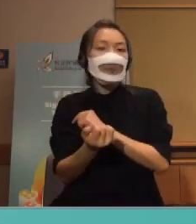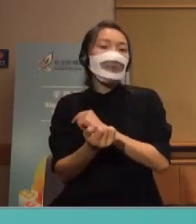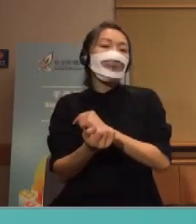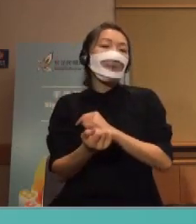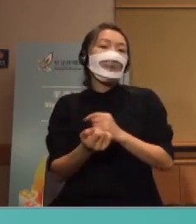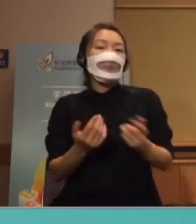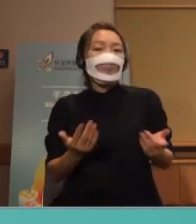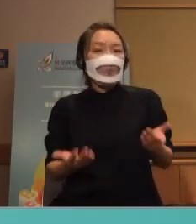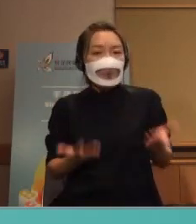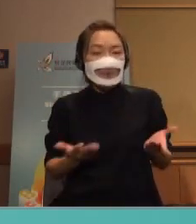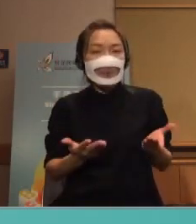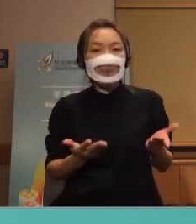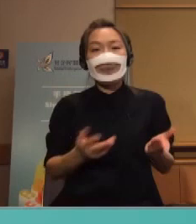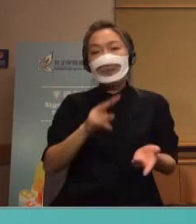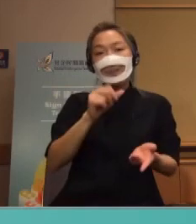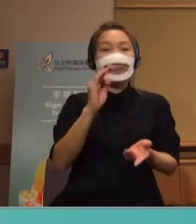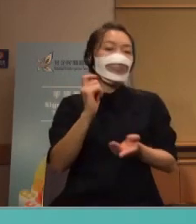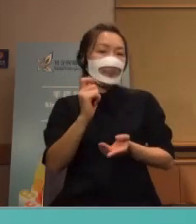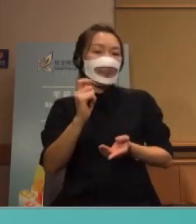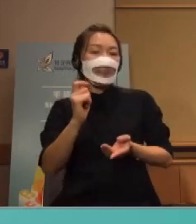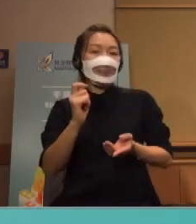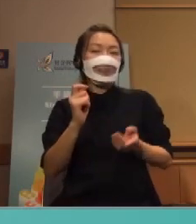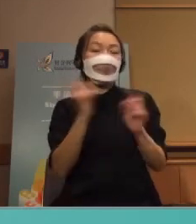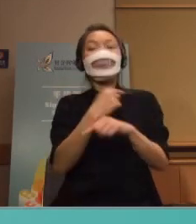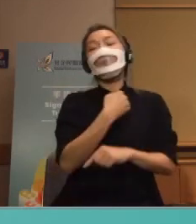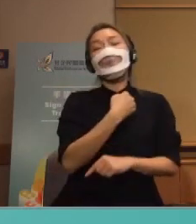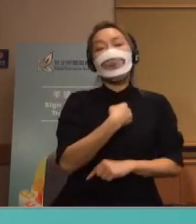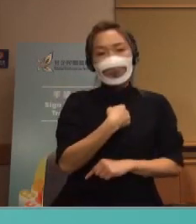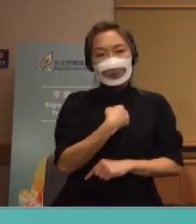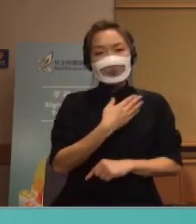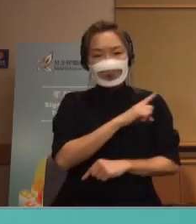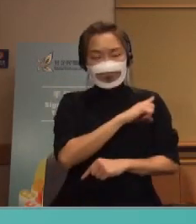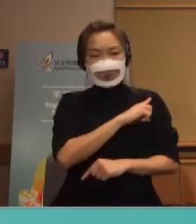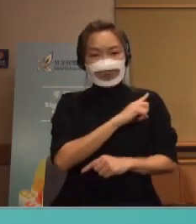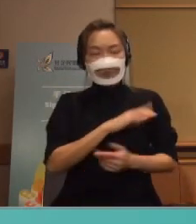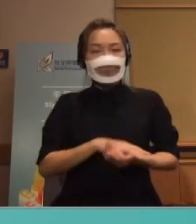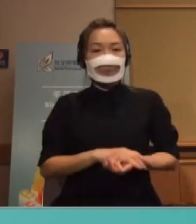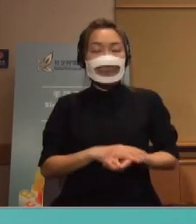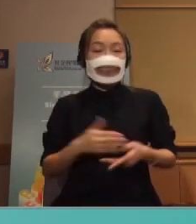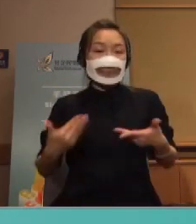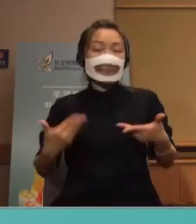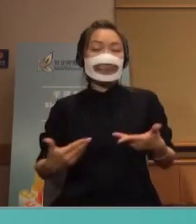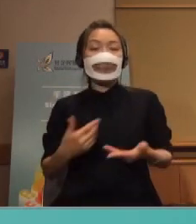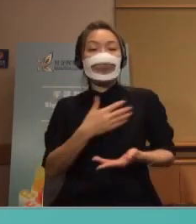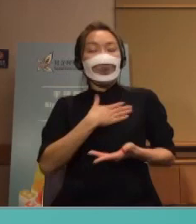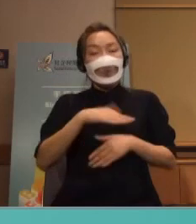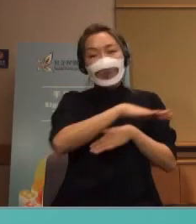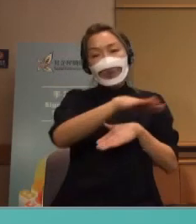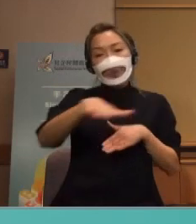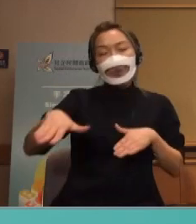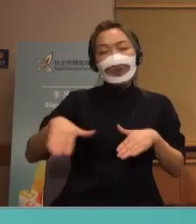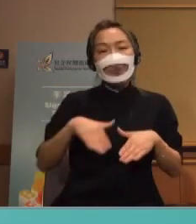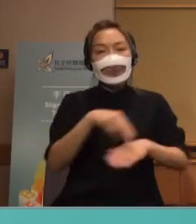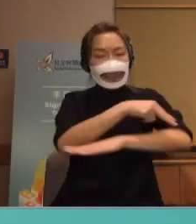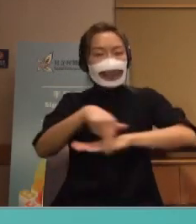that we've been trying to evolve as a project itself and also trying to evolve with the community as well. So yeah, that would be my take.